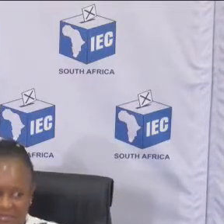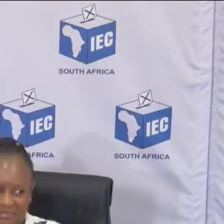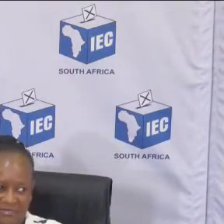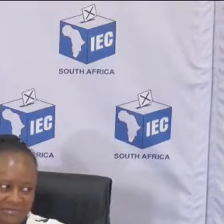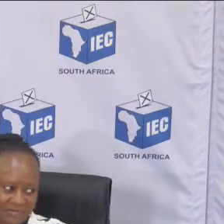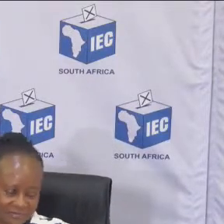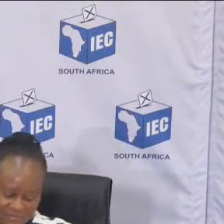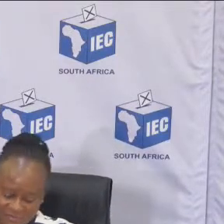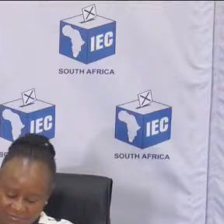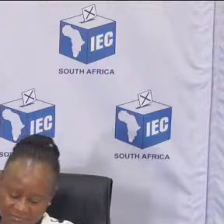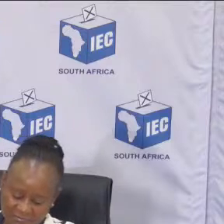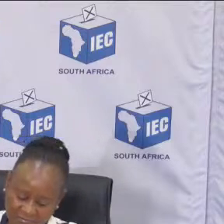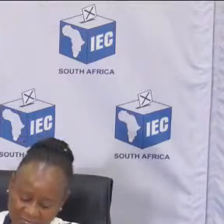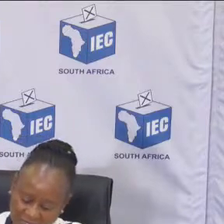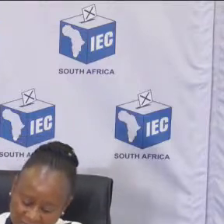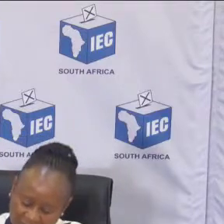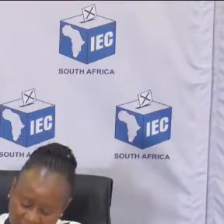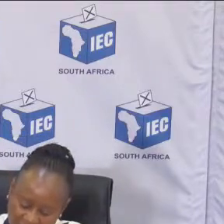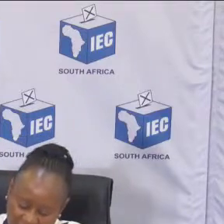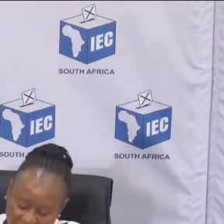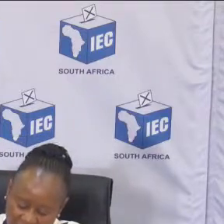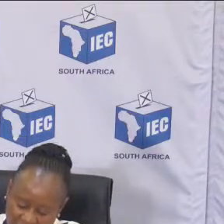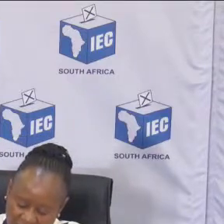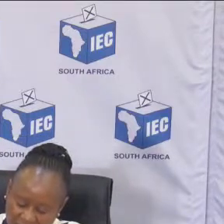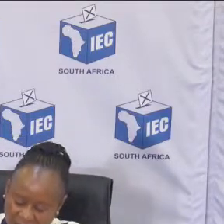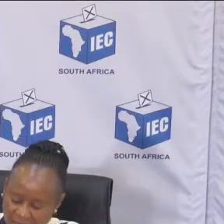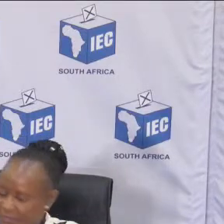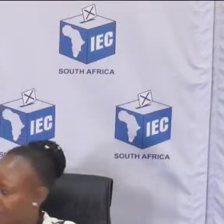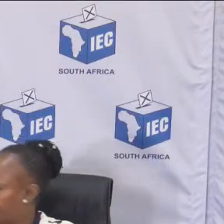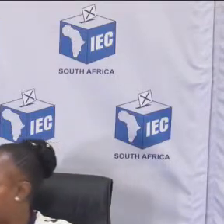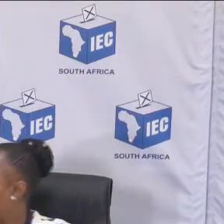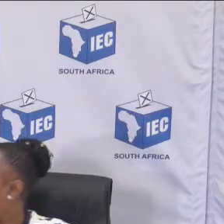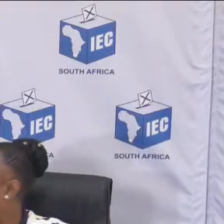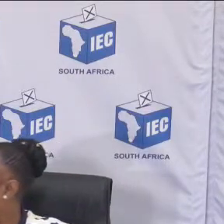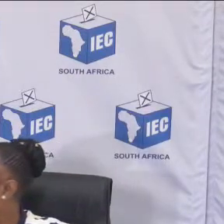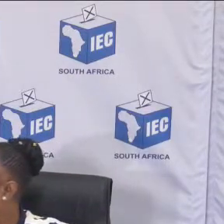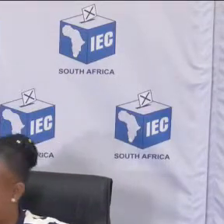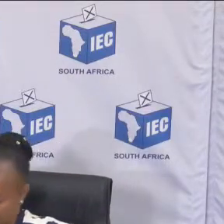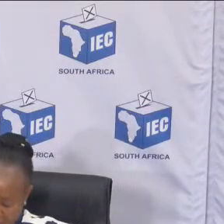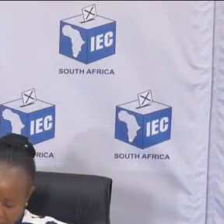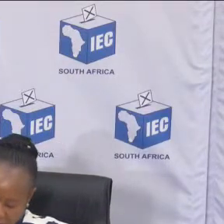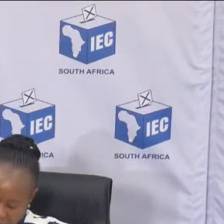much. Thanks, Kate. Let's try again.